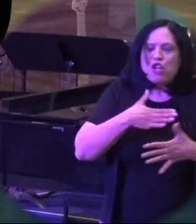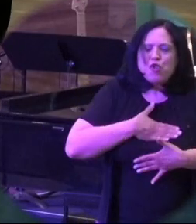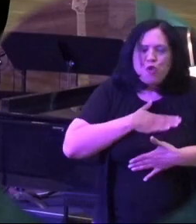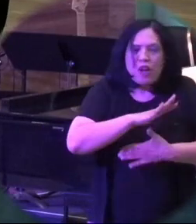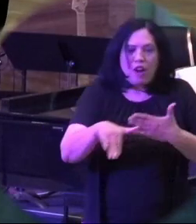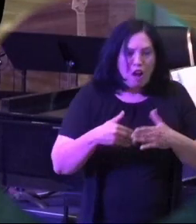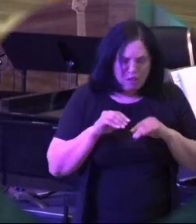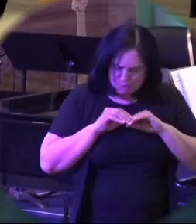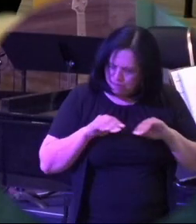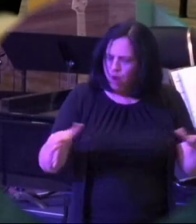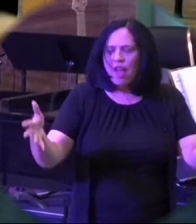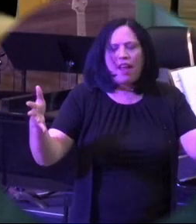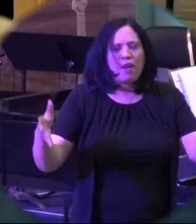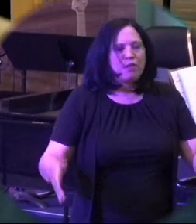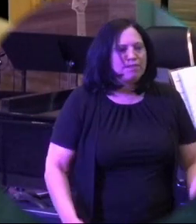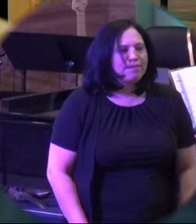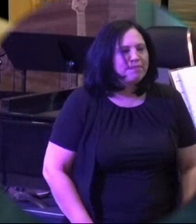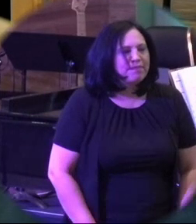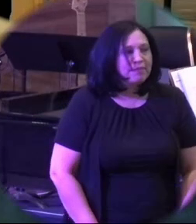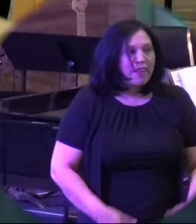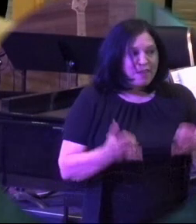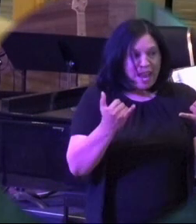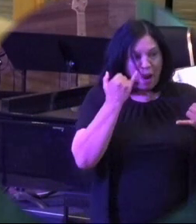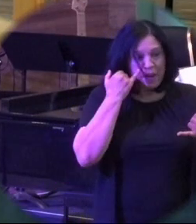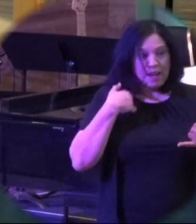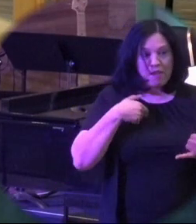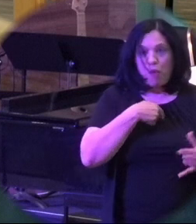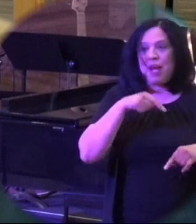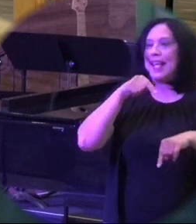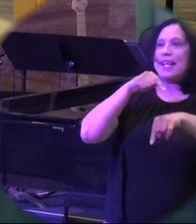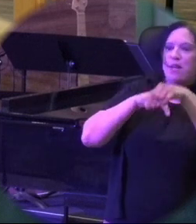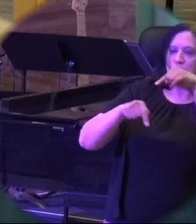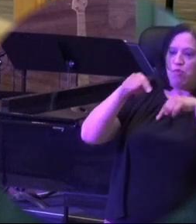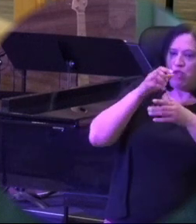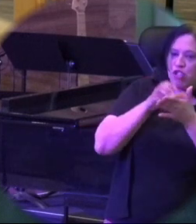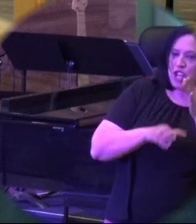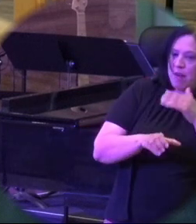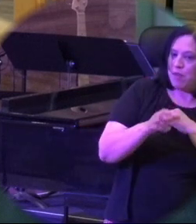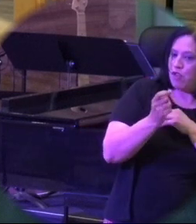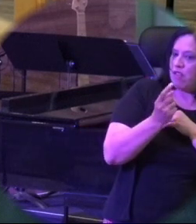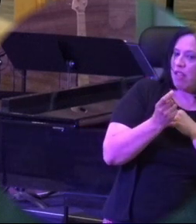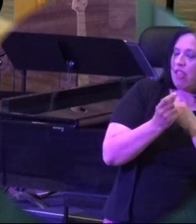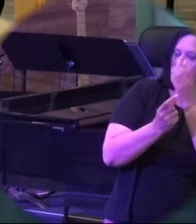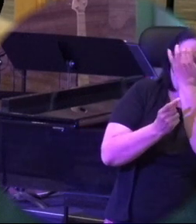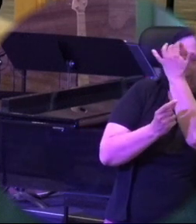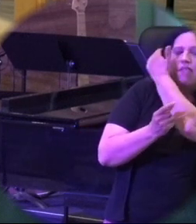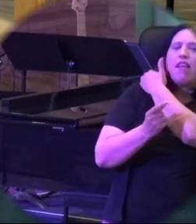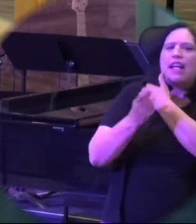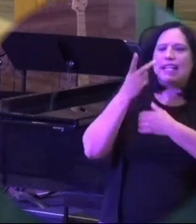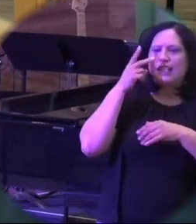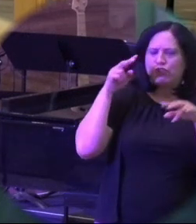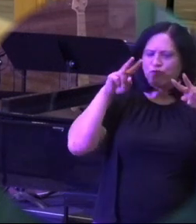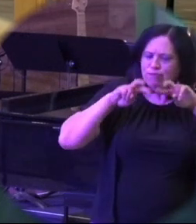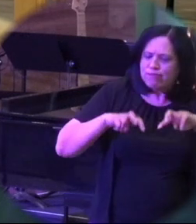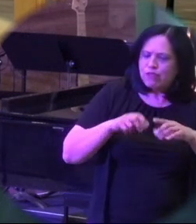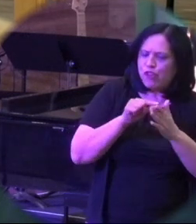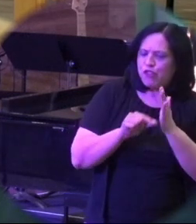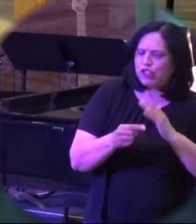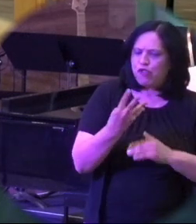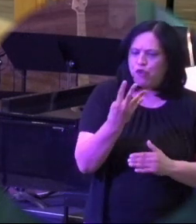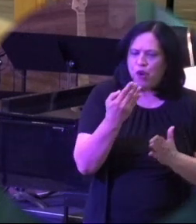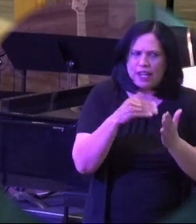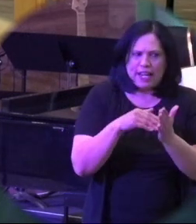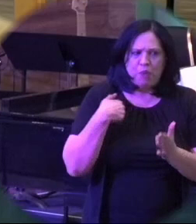spread out. So now if we come back to our chapter 11, and we look at verse 4 again, now we can see